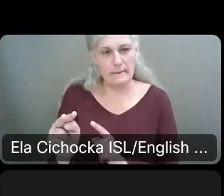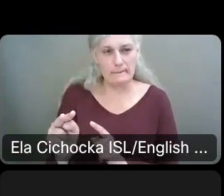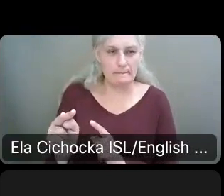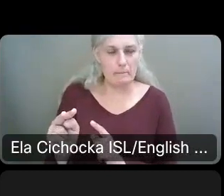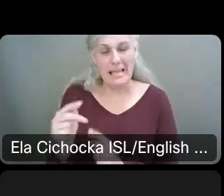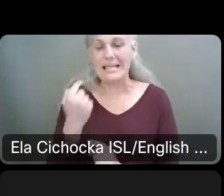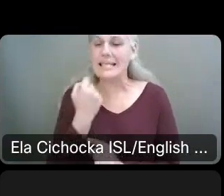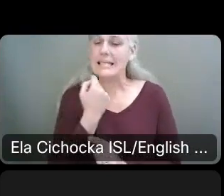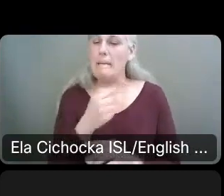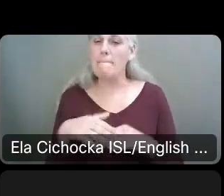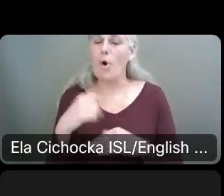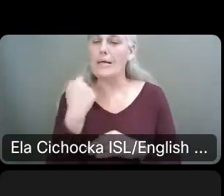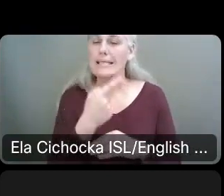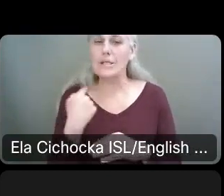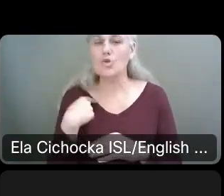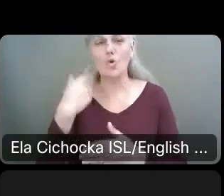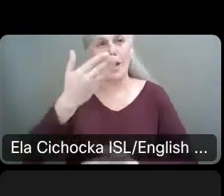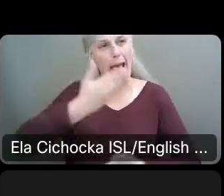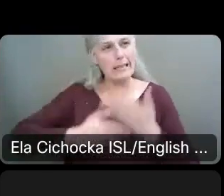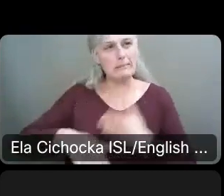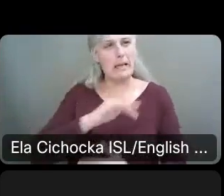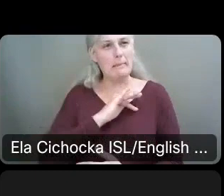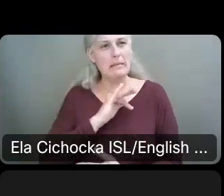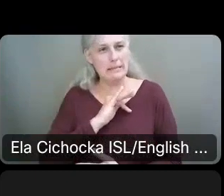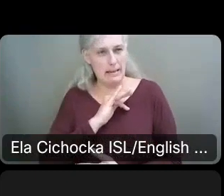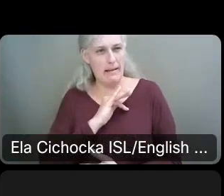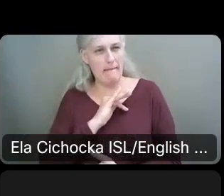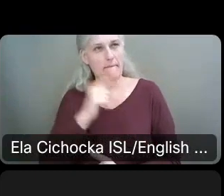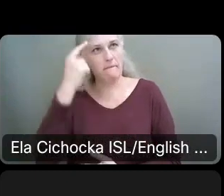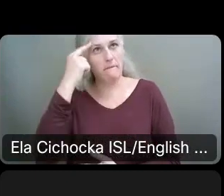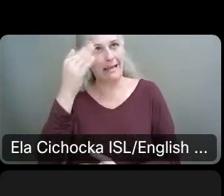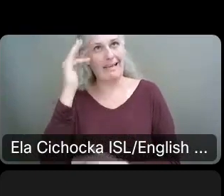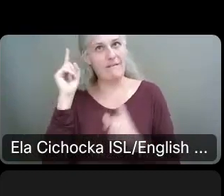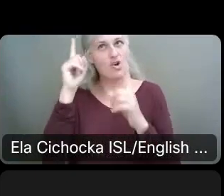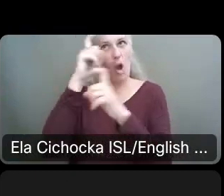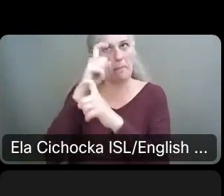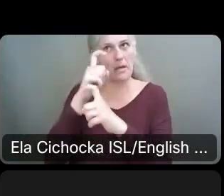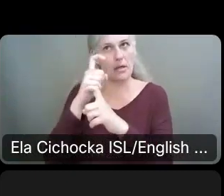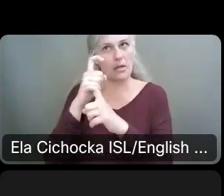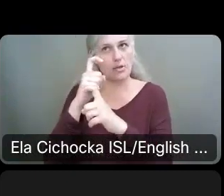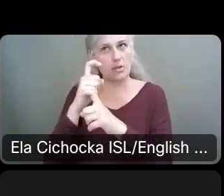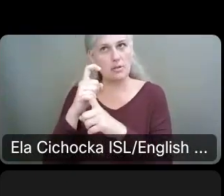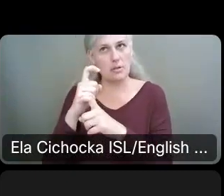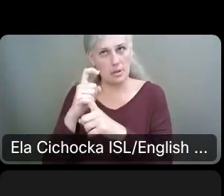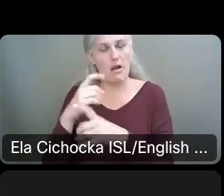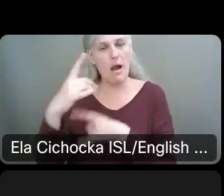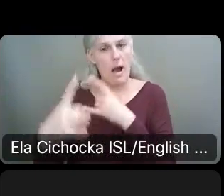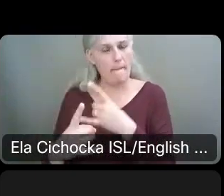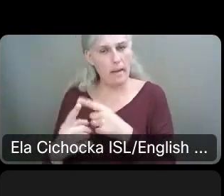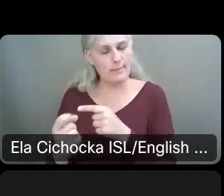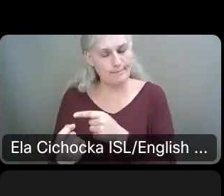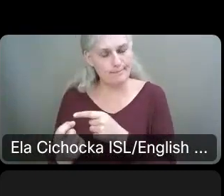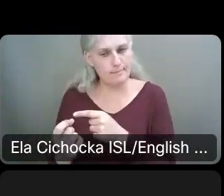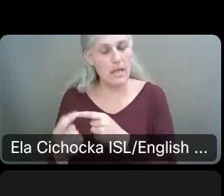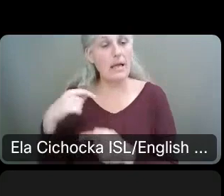of easier to rationalize in one's mind when a complication happens. So let's